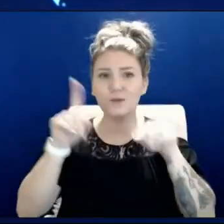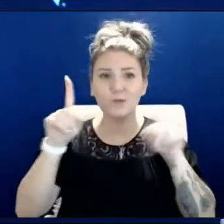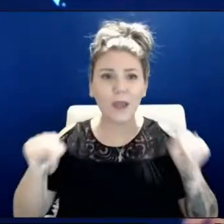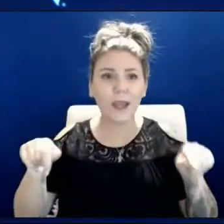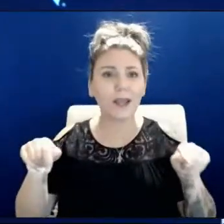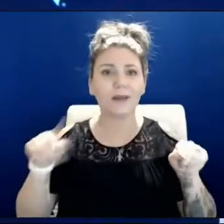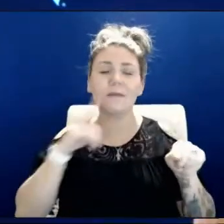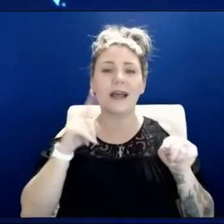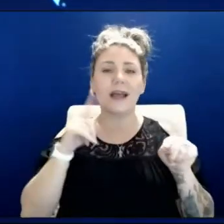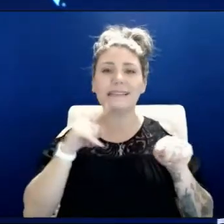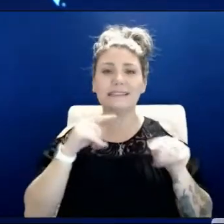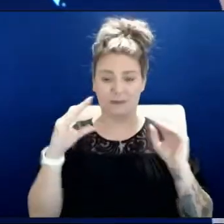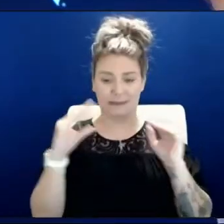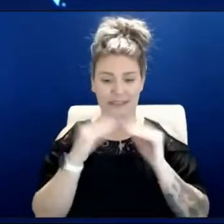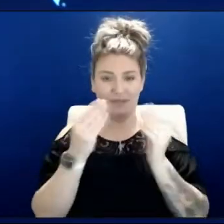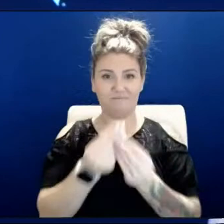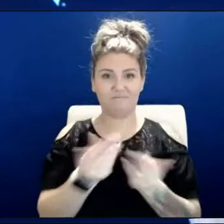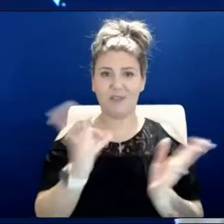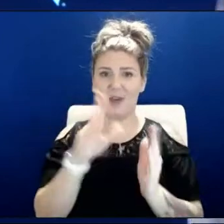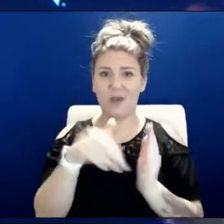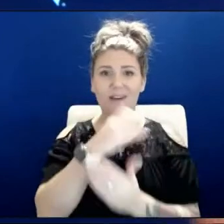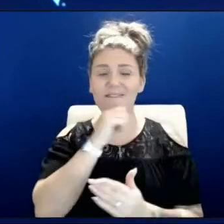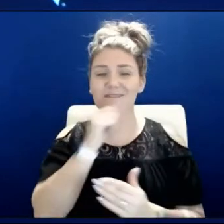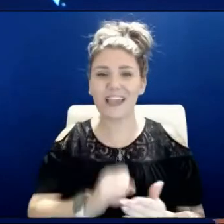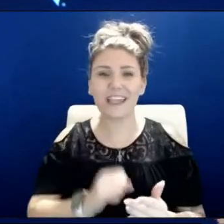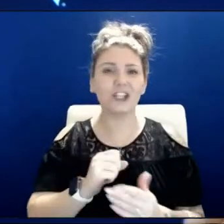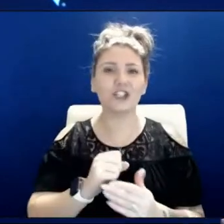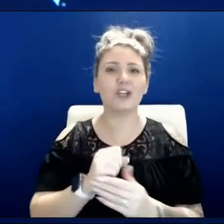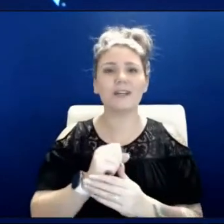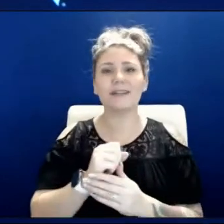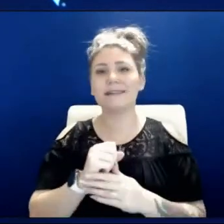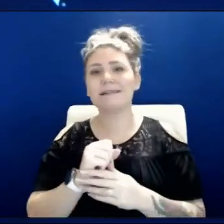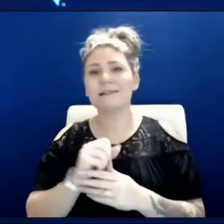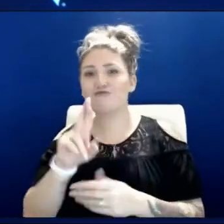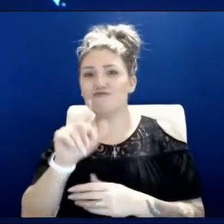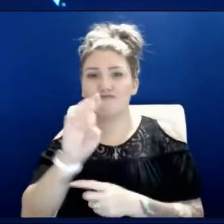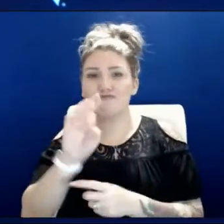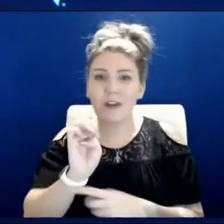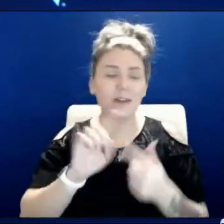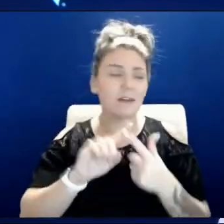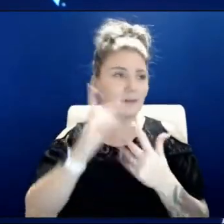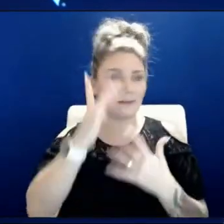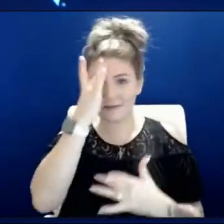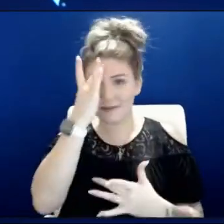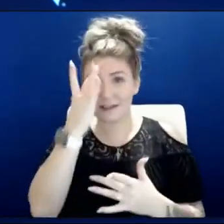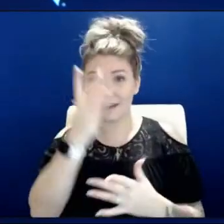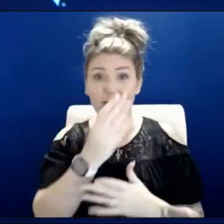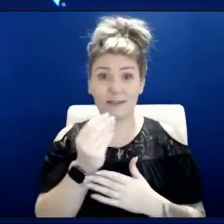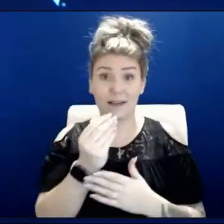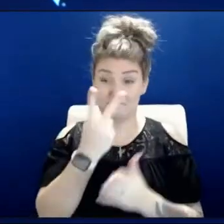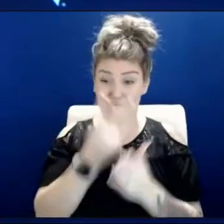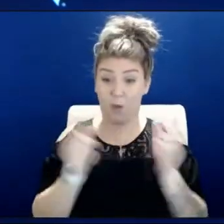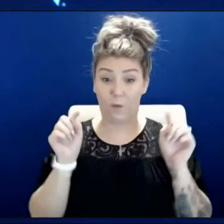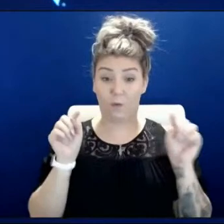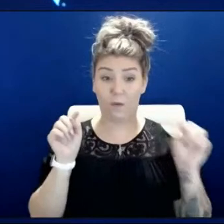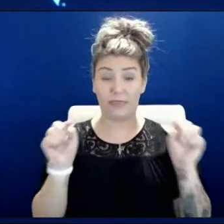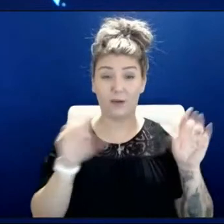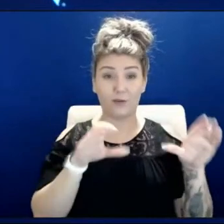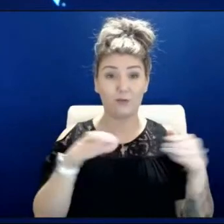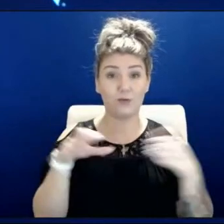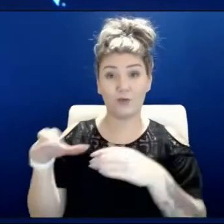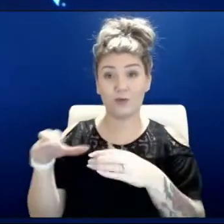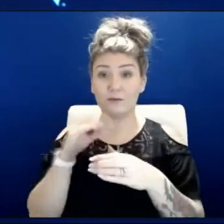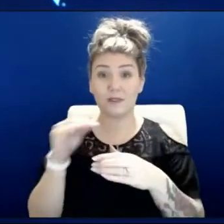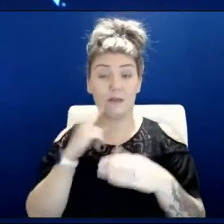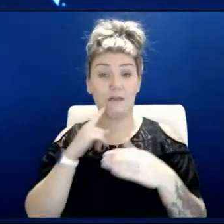of all sorts of ages and races and diseases in both groups, and we can really draw a conclusion from that.